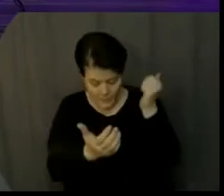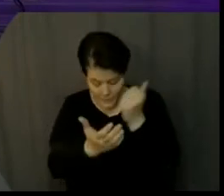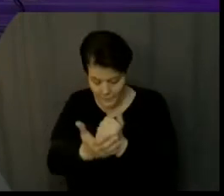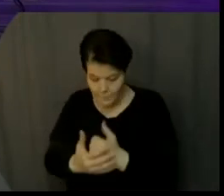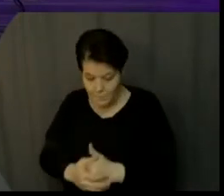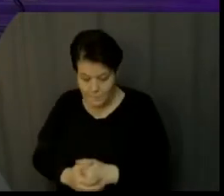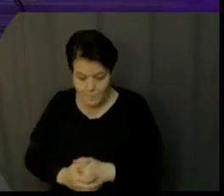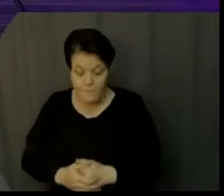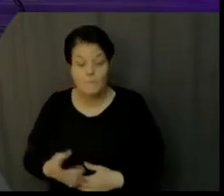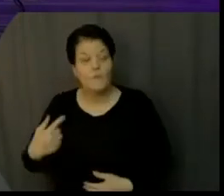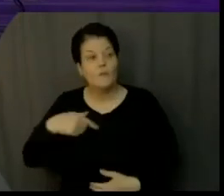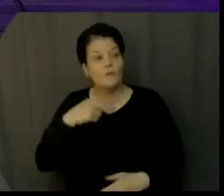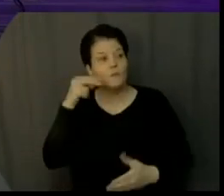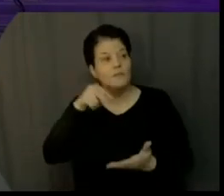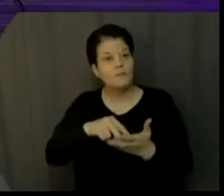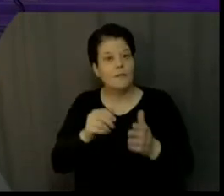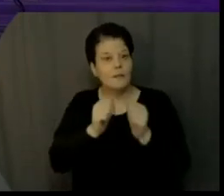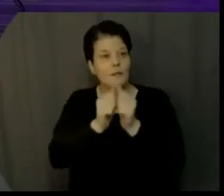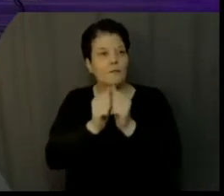stand.